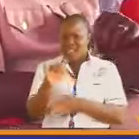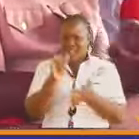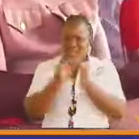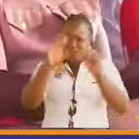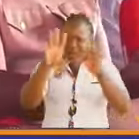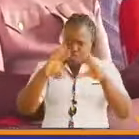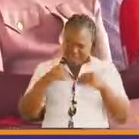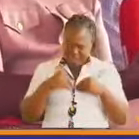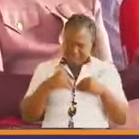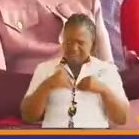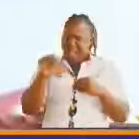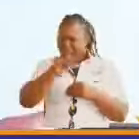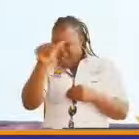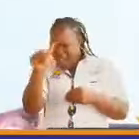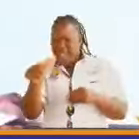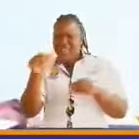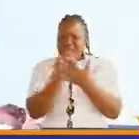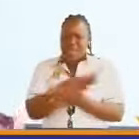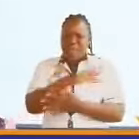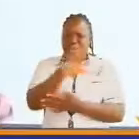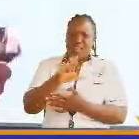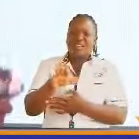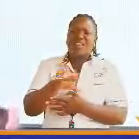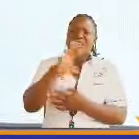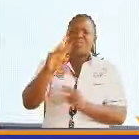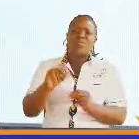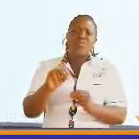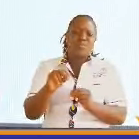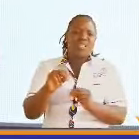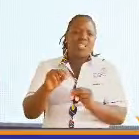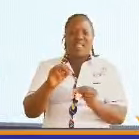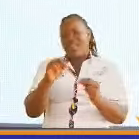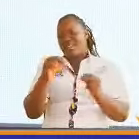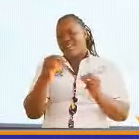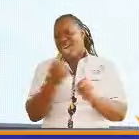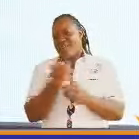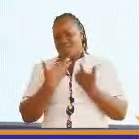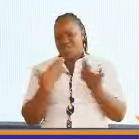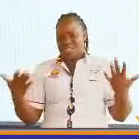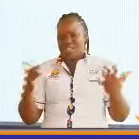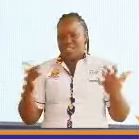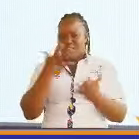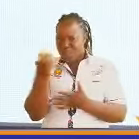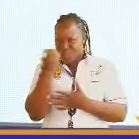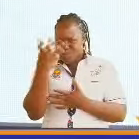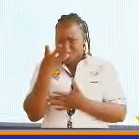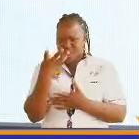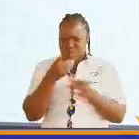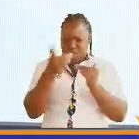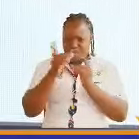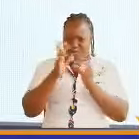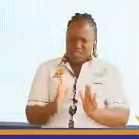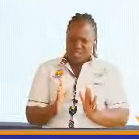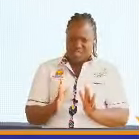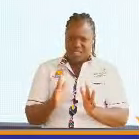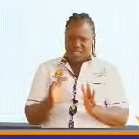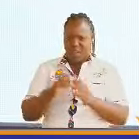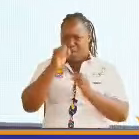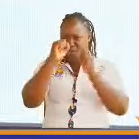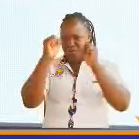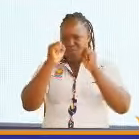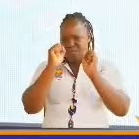on, but there will still be areas that we will disagree on. And that is the beauty of our democracy. That is the beauty of our political